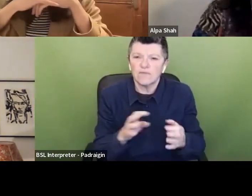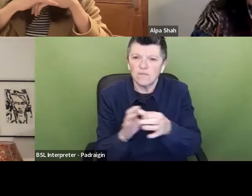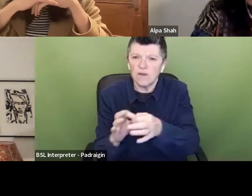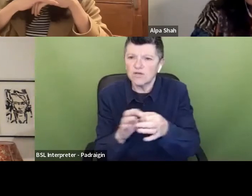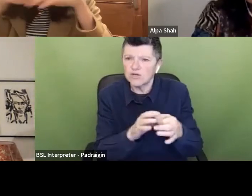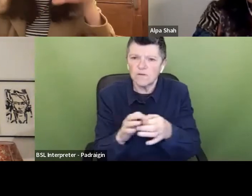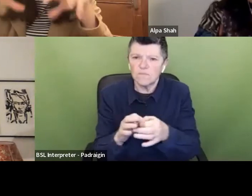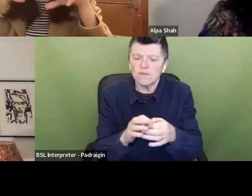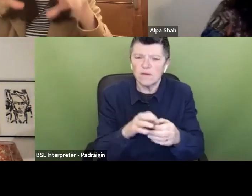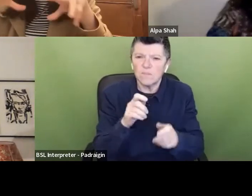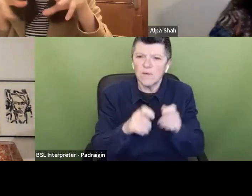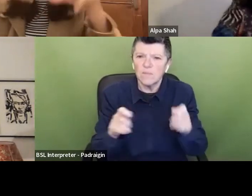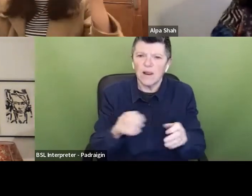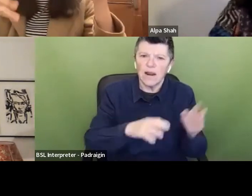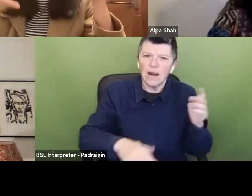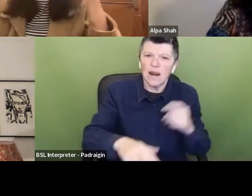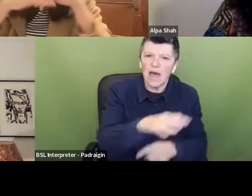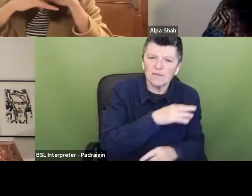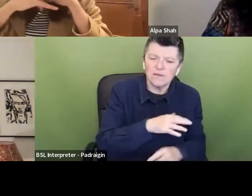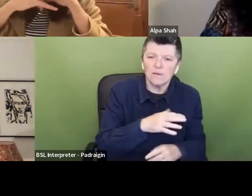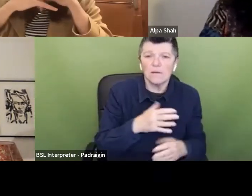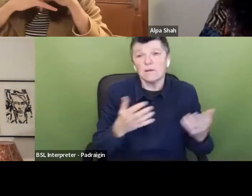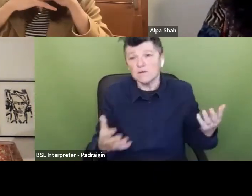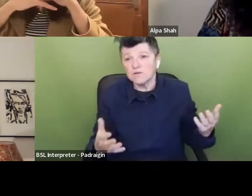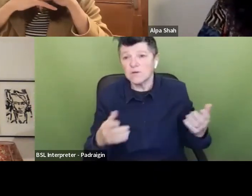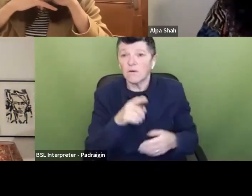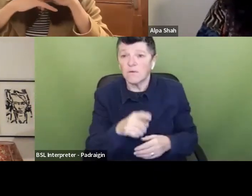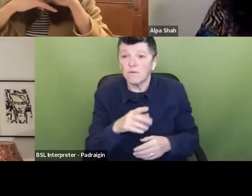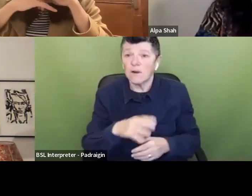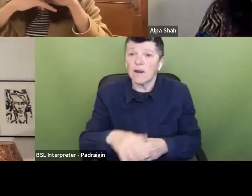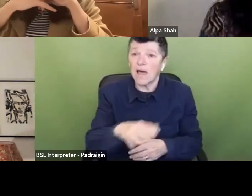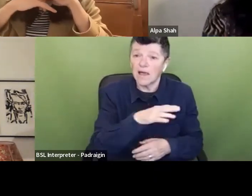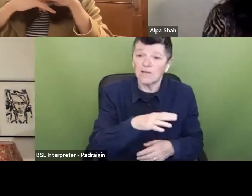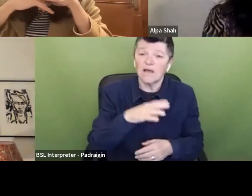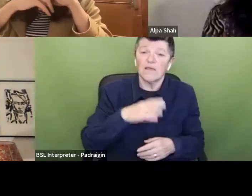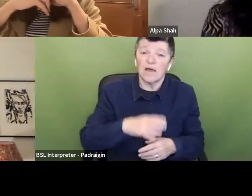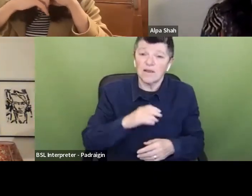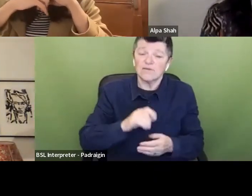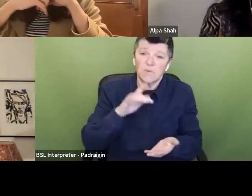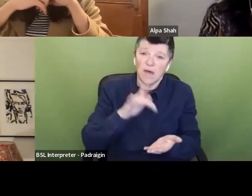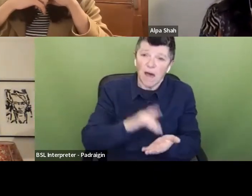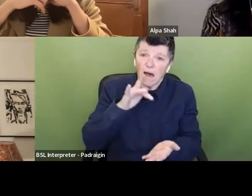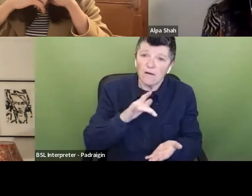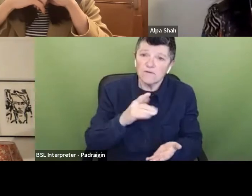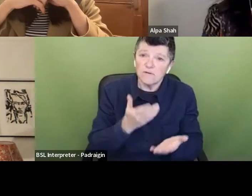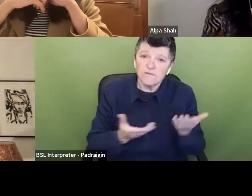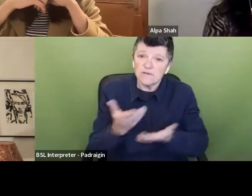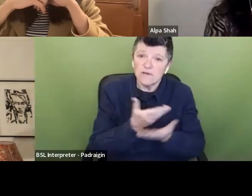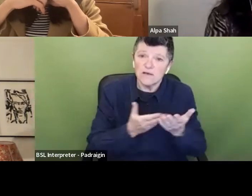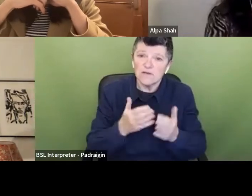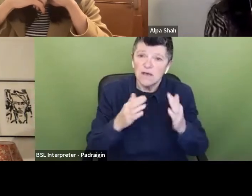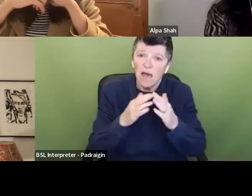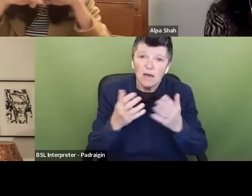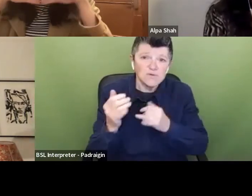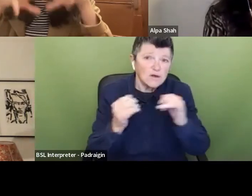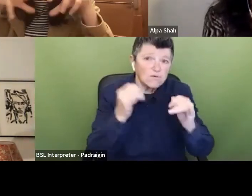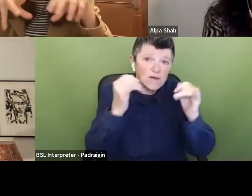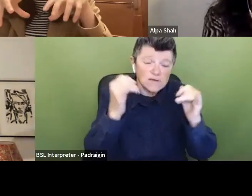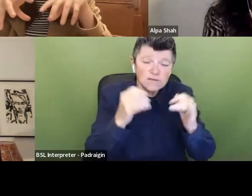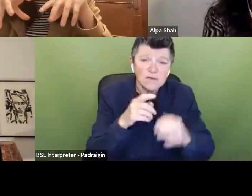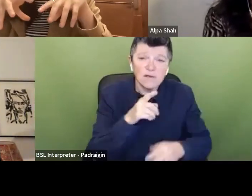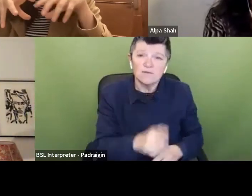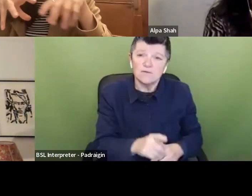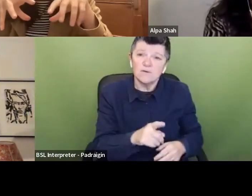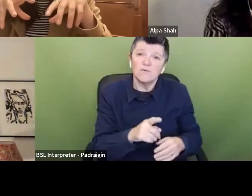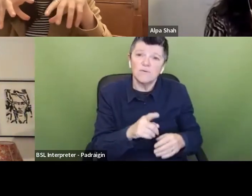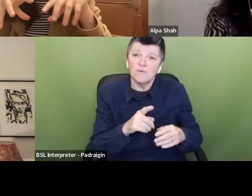land, like I said. The question of land needs to be at the heart of discussing housing crisis, to bring attention to the people who actually